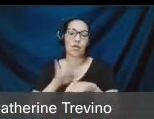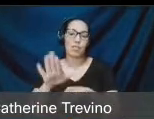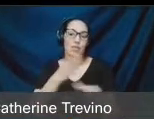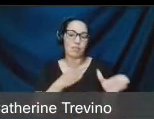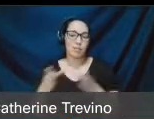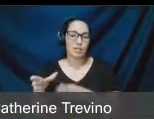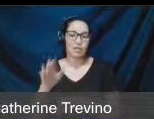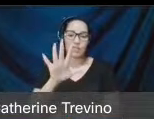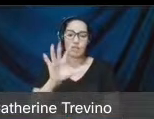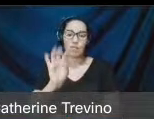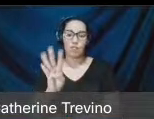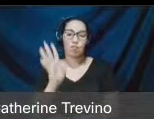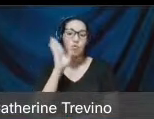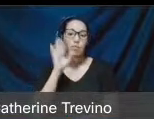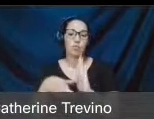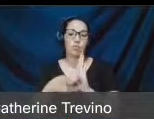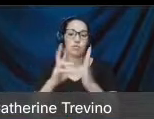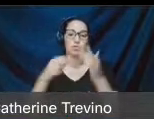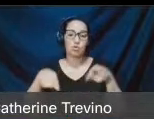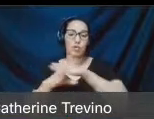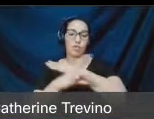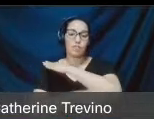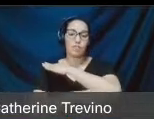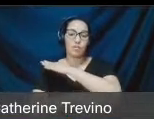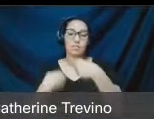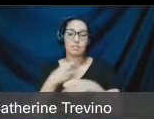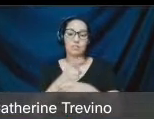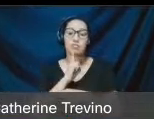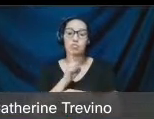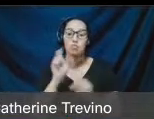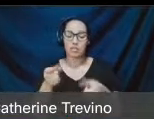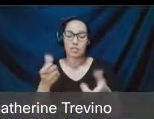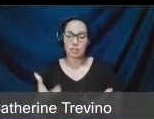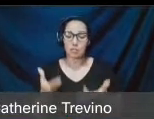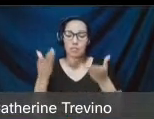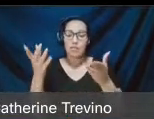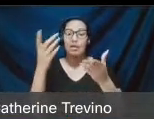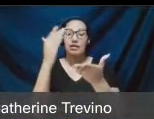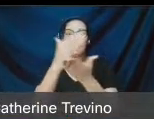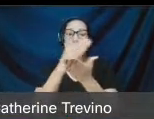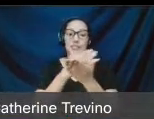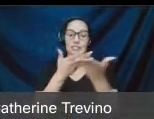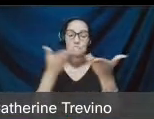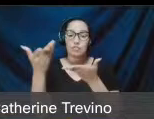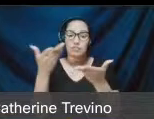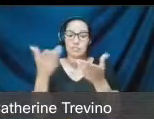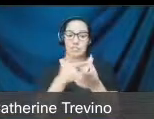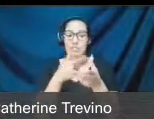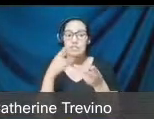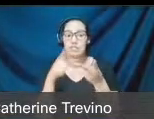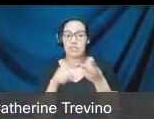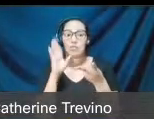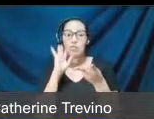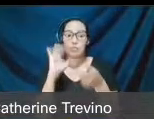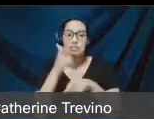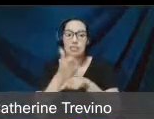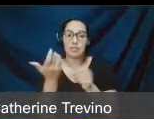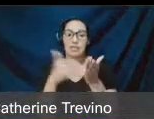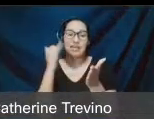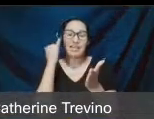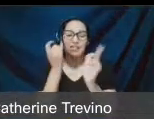plans will be reviewed in the fall to assure that we are able to continue to provide services listed, and teams will be reconvened in the event we need to make